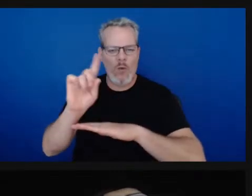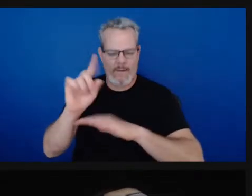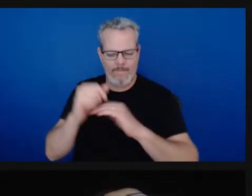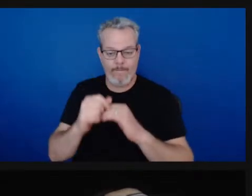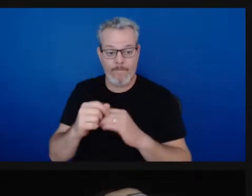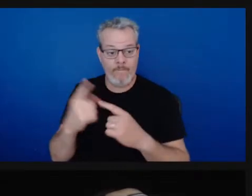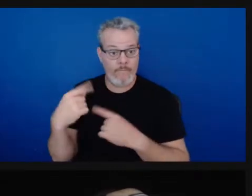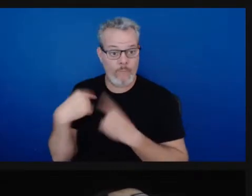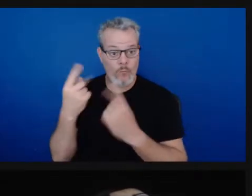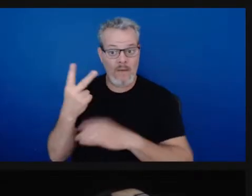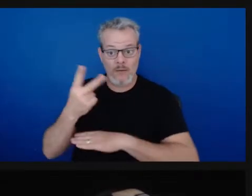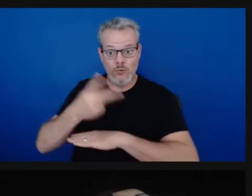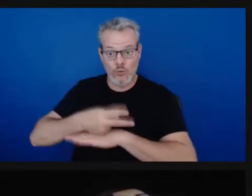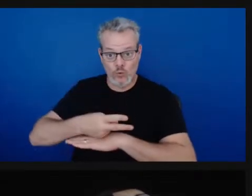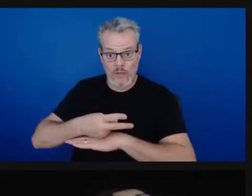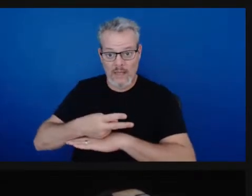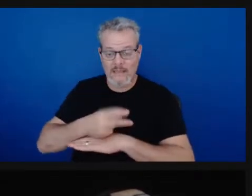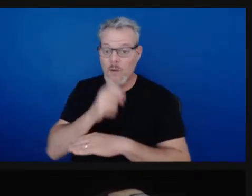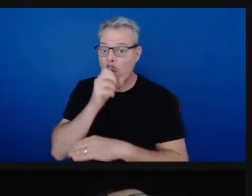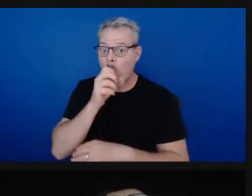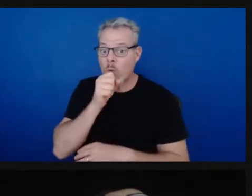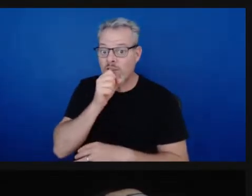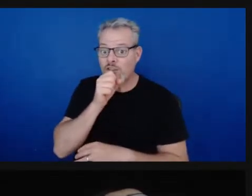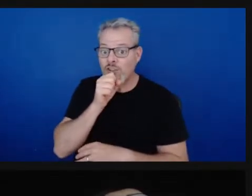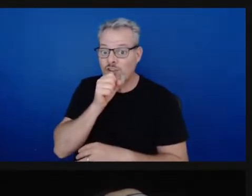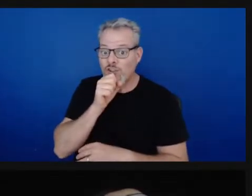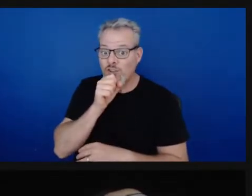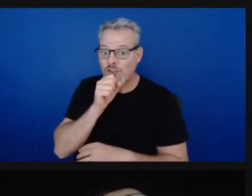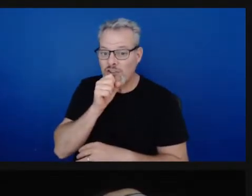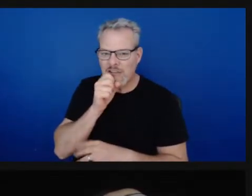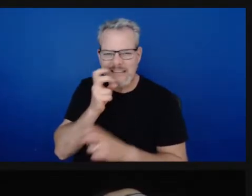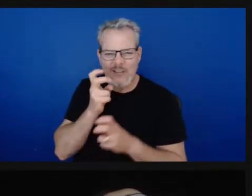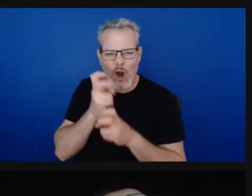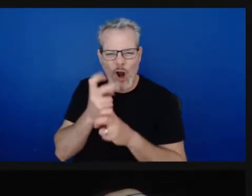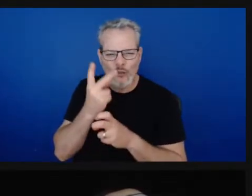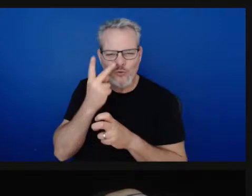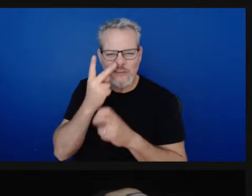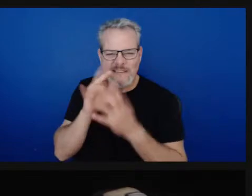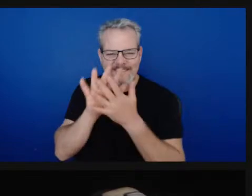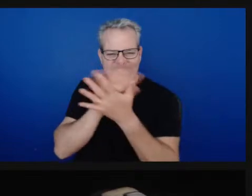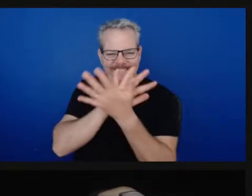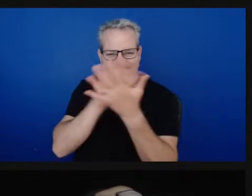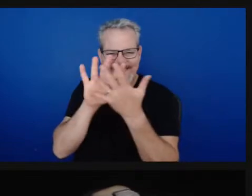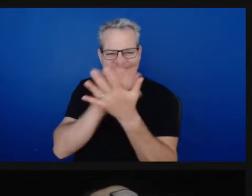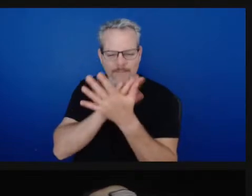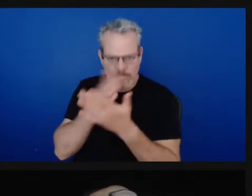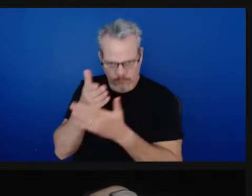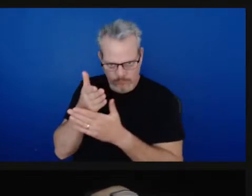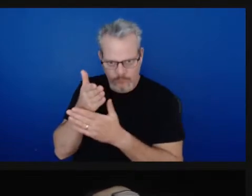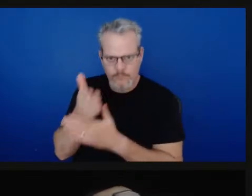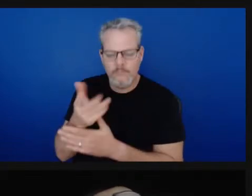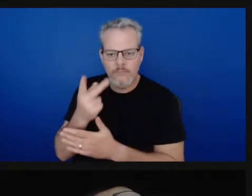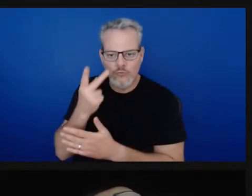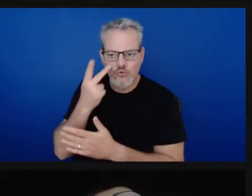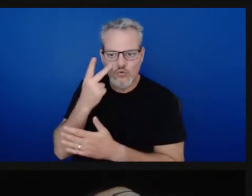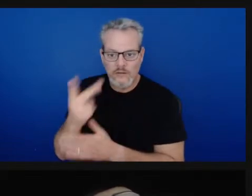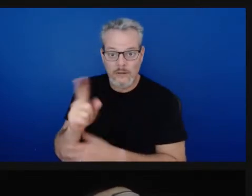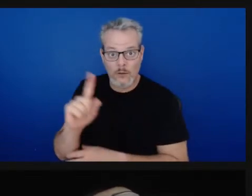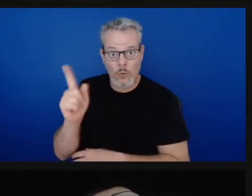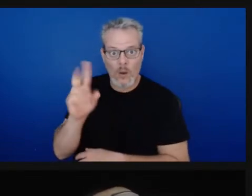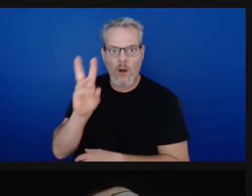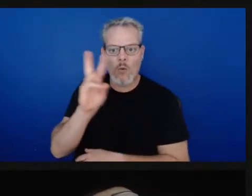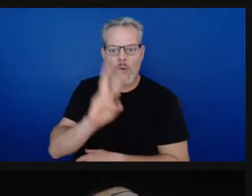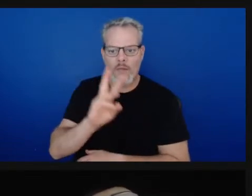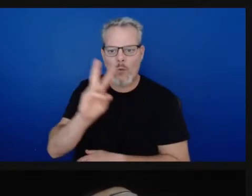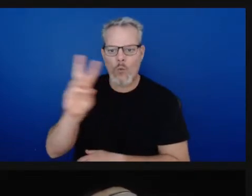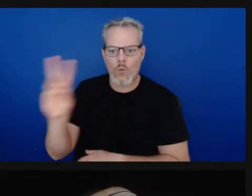2 days, these are all plotted in orange. Might be slightly hard to see in there, but there they are. You see they are to the west of